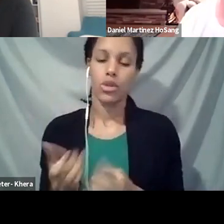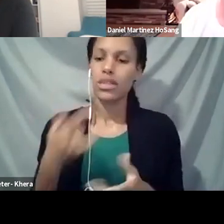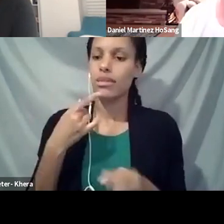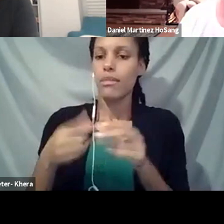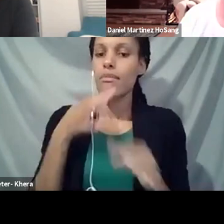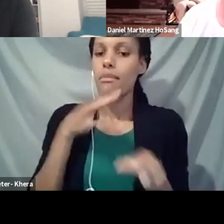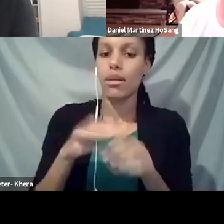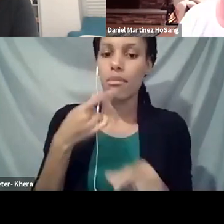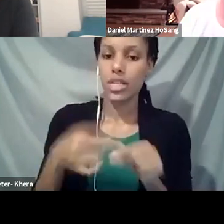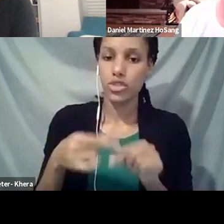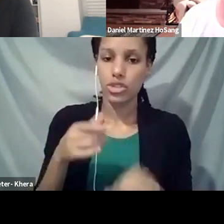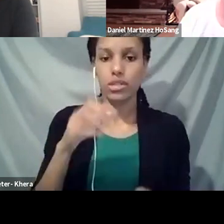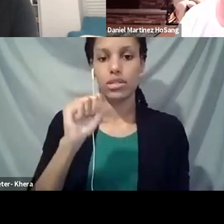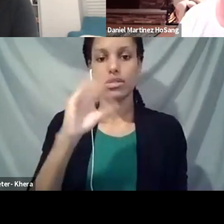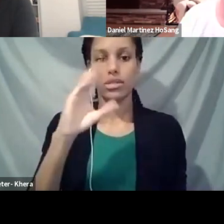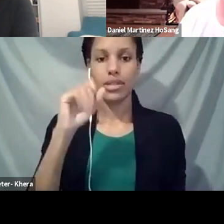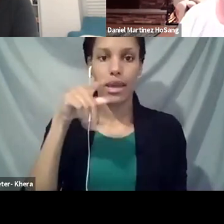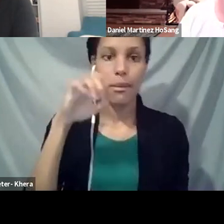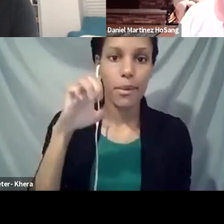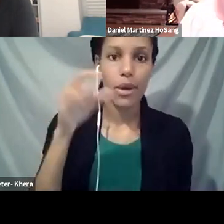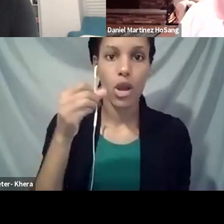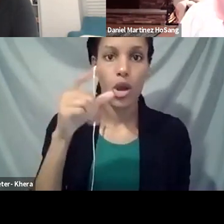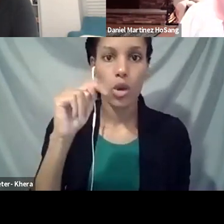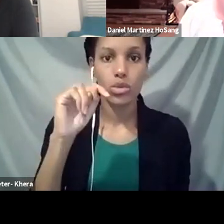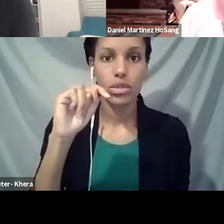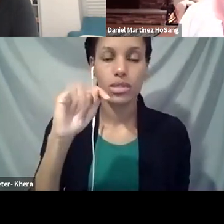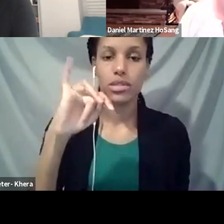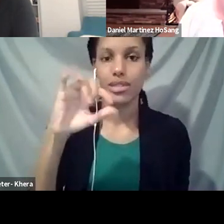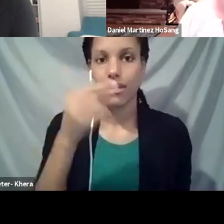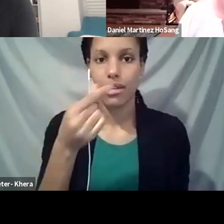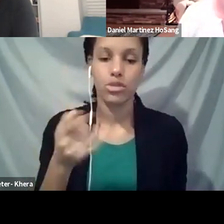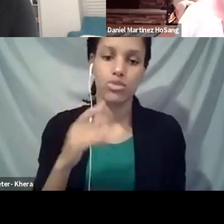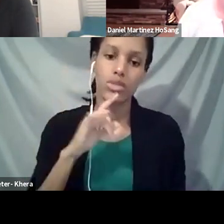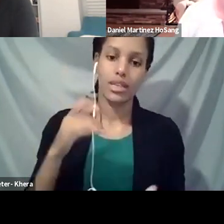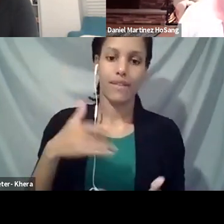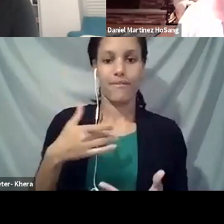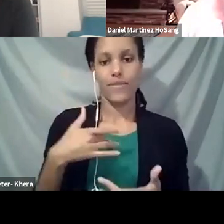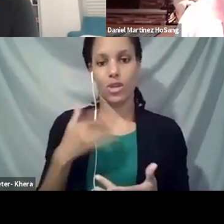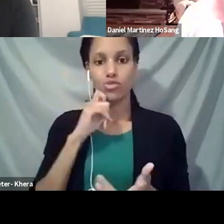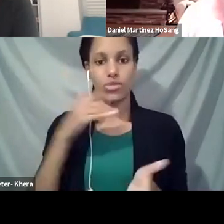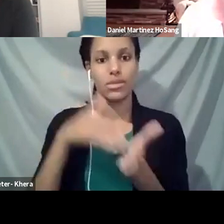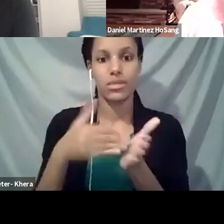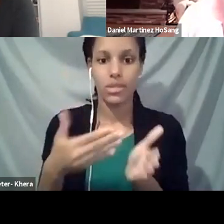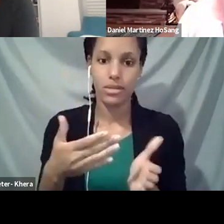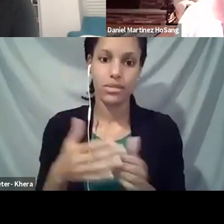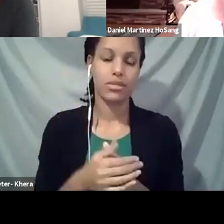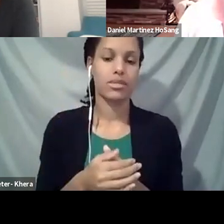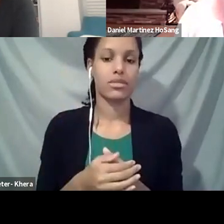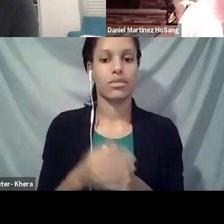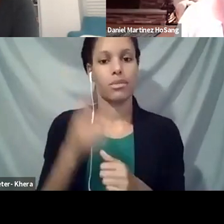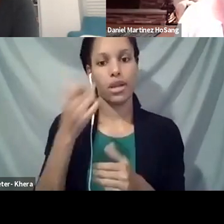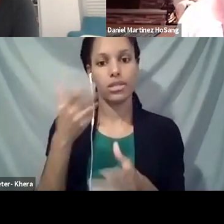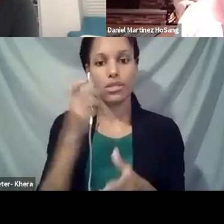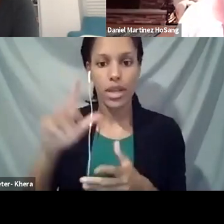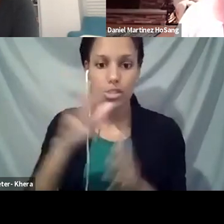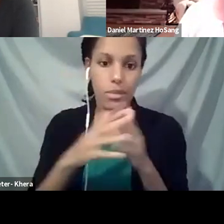personally targeted, or discriminated against as Asian Americans, and used especially by the New York City Department of